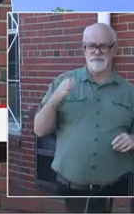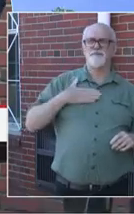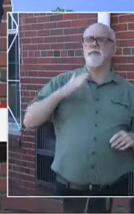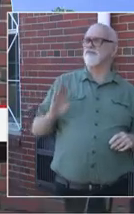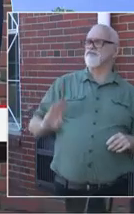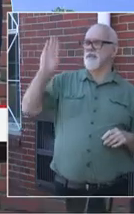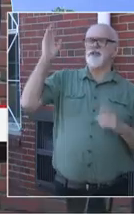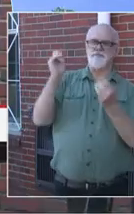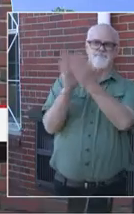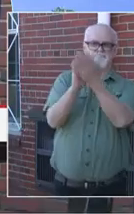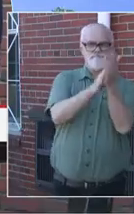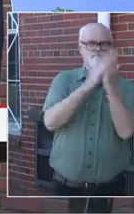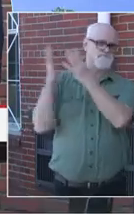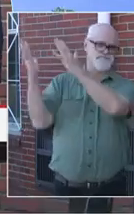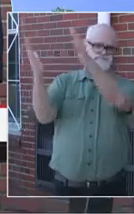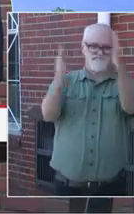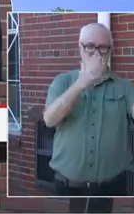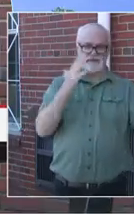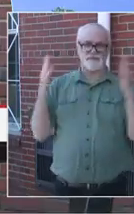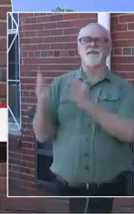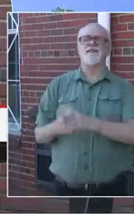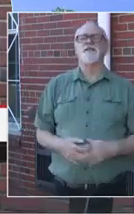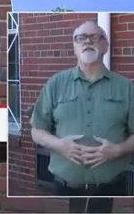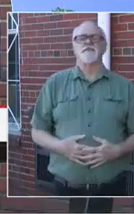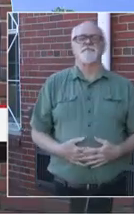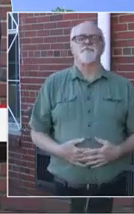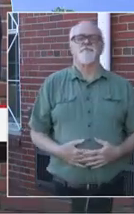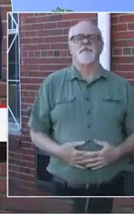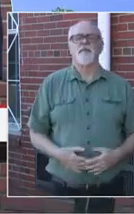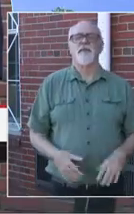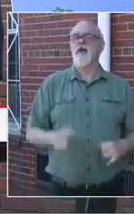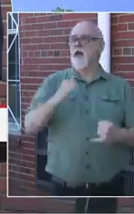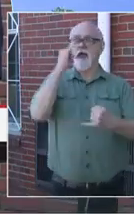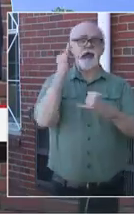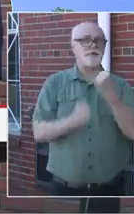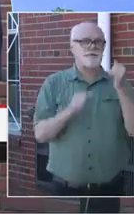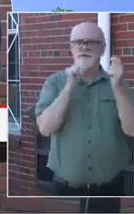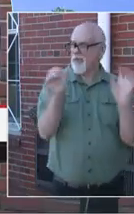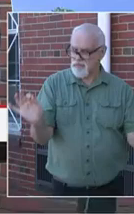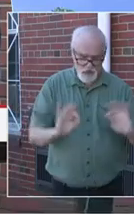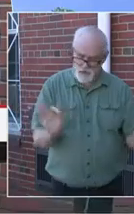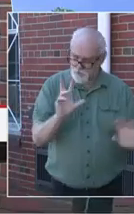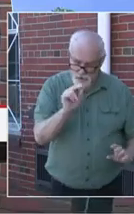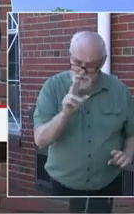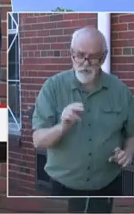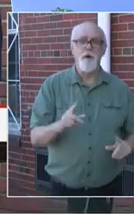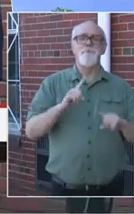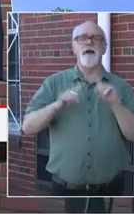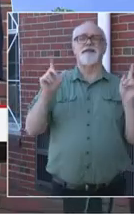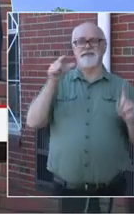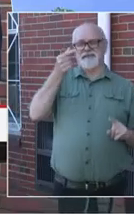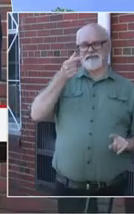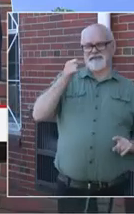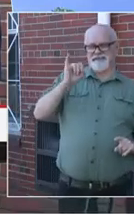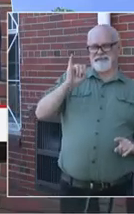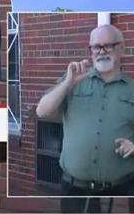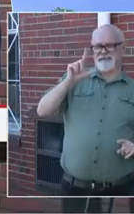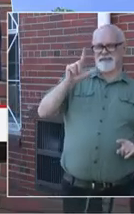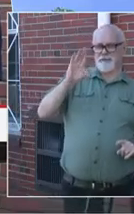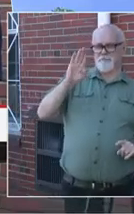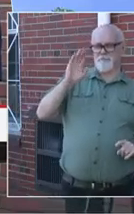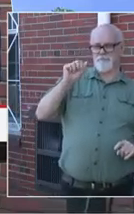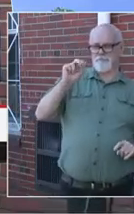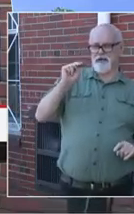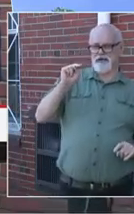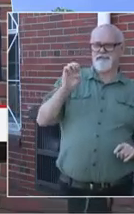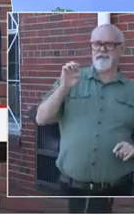And then last but not least, the hardworking men and women of the Gilbane Building Company and also WKM Solutions. Please raise